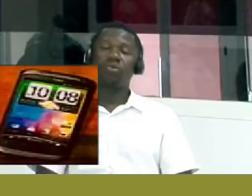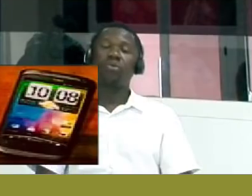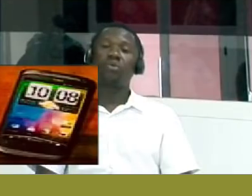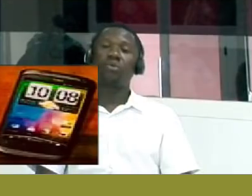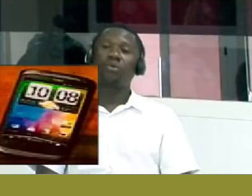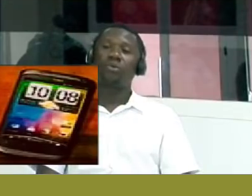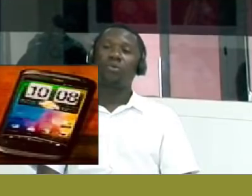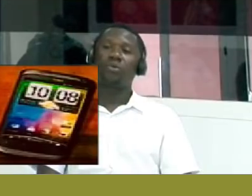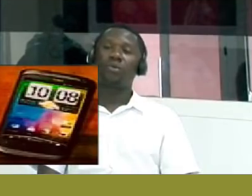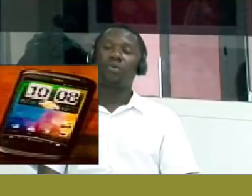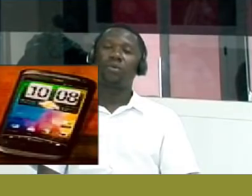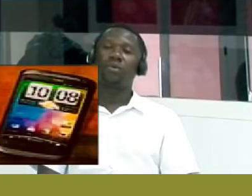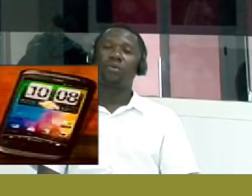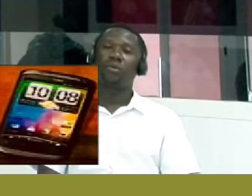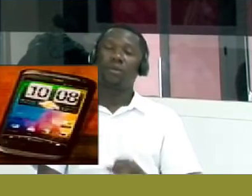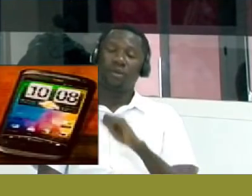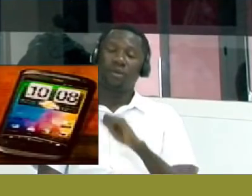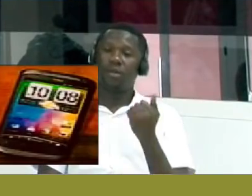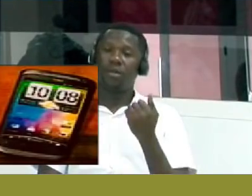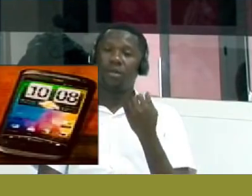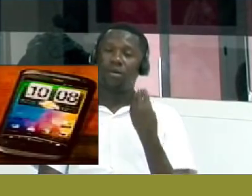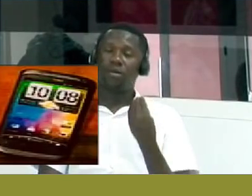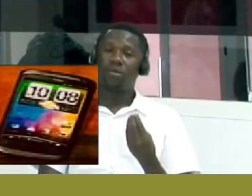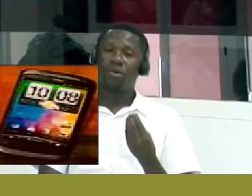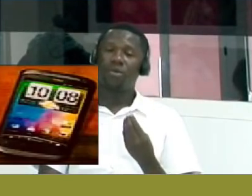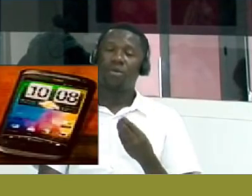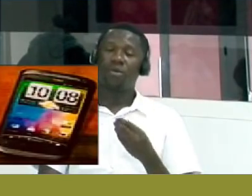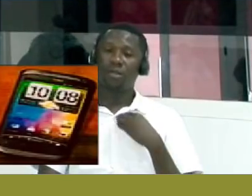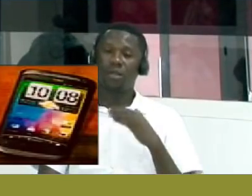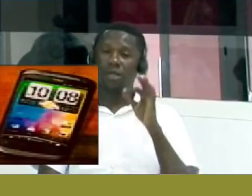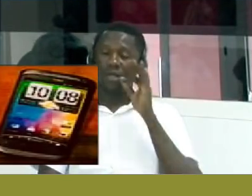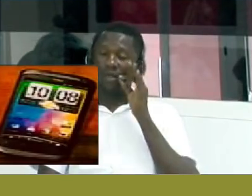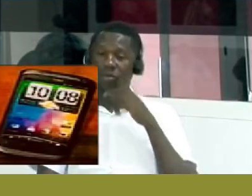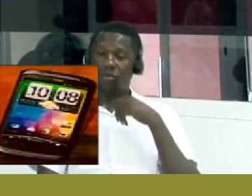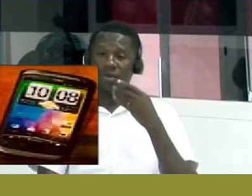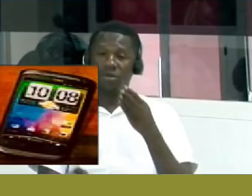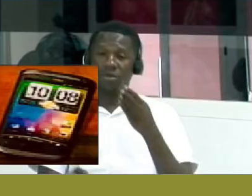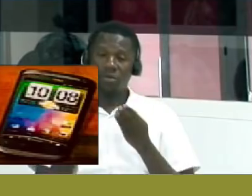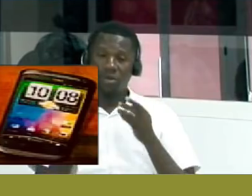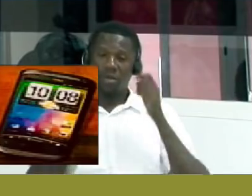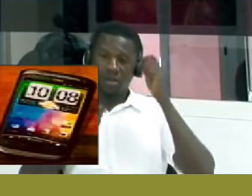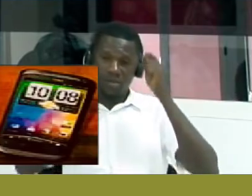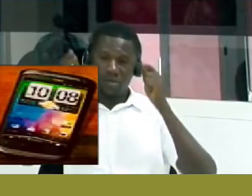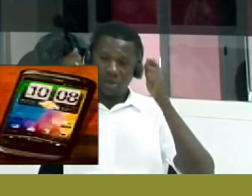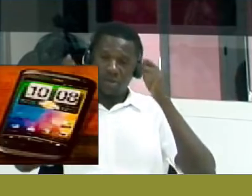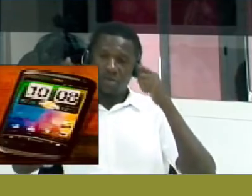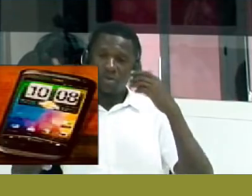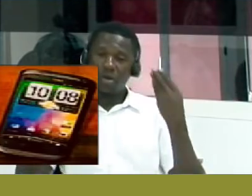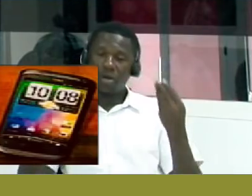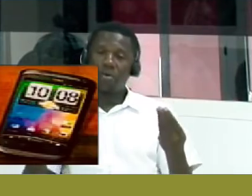And how about in a response to the students' demonstration?